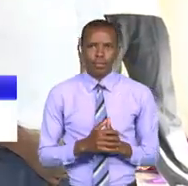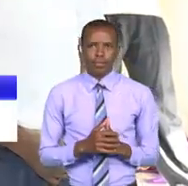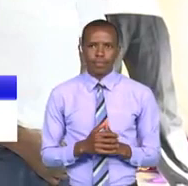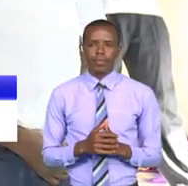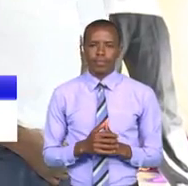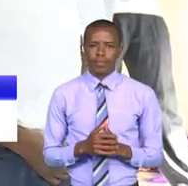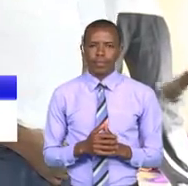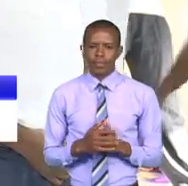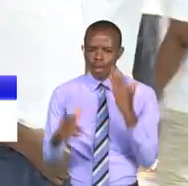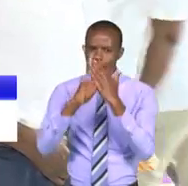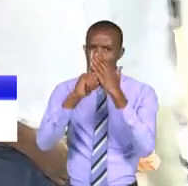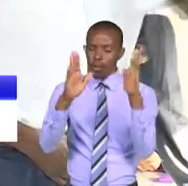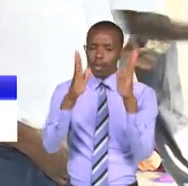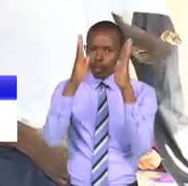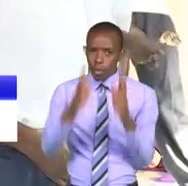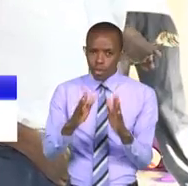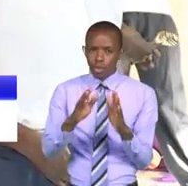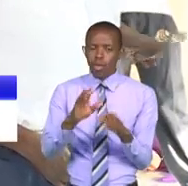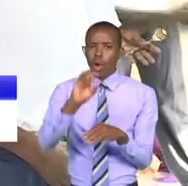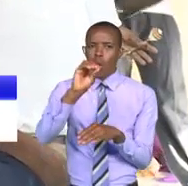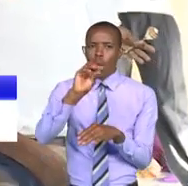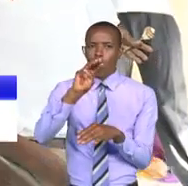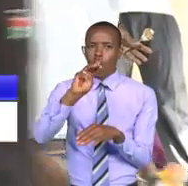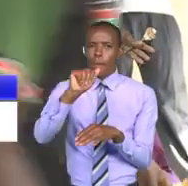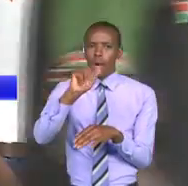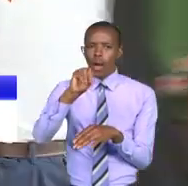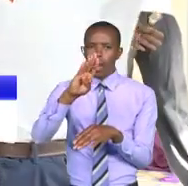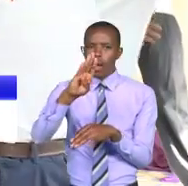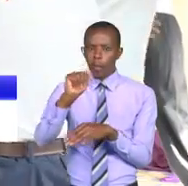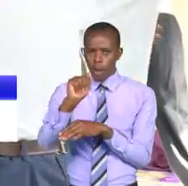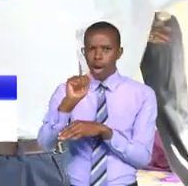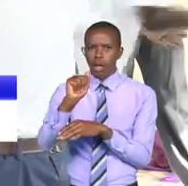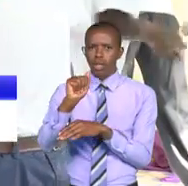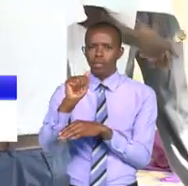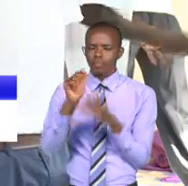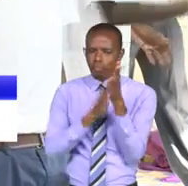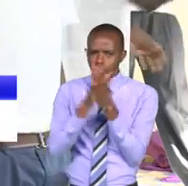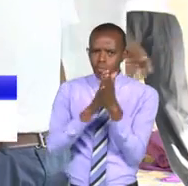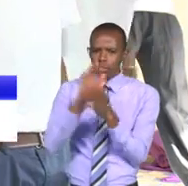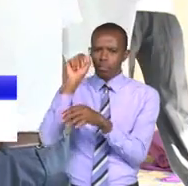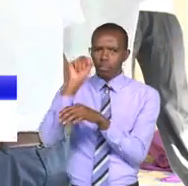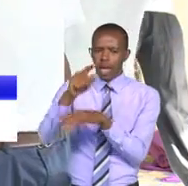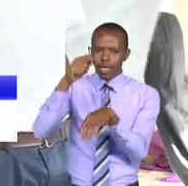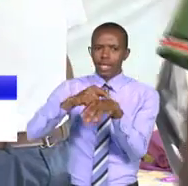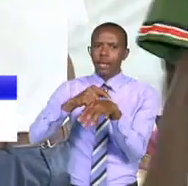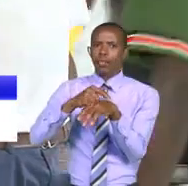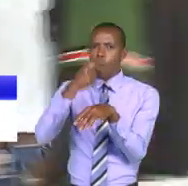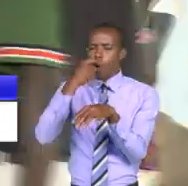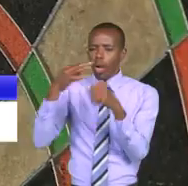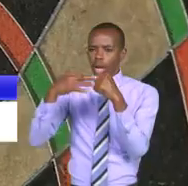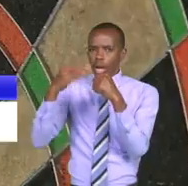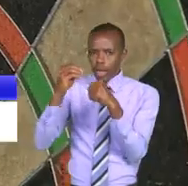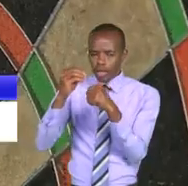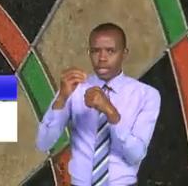A veteran in the sport, Wycliffe Omamba, popularly known as One Touch, grew his interest in darts in the late 80s and remains to